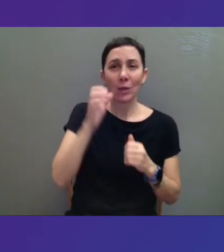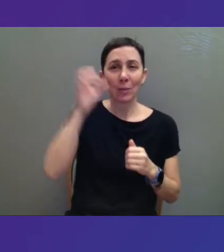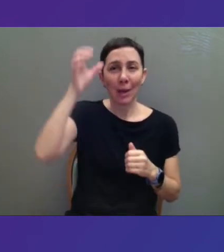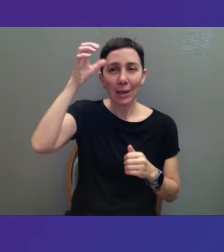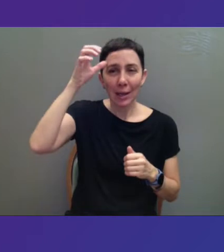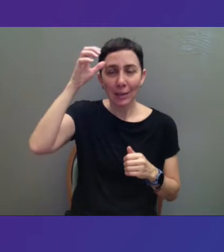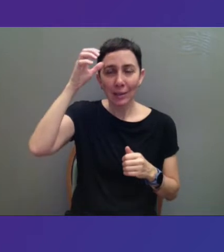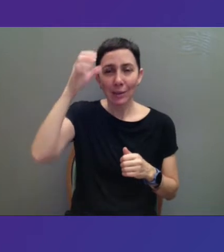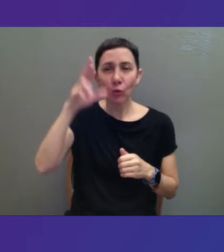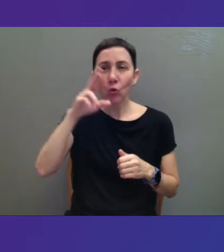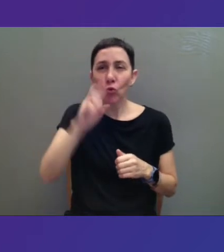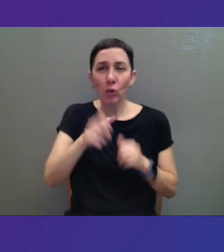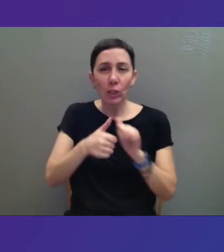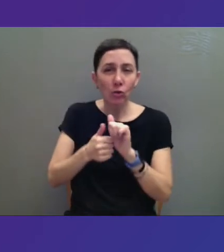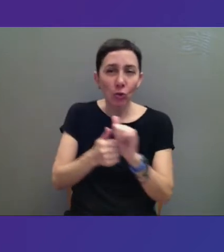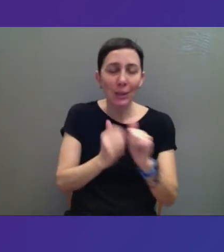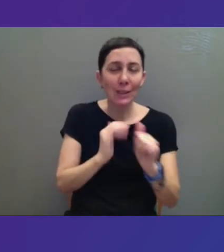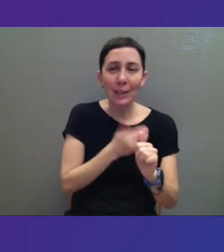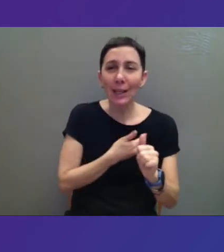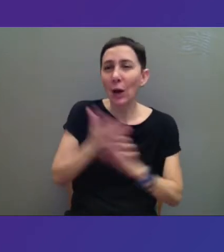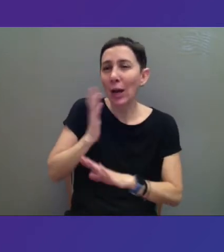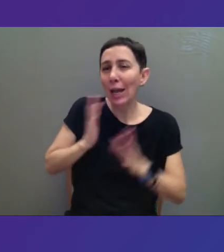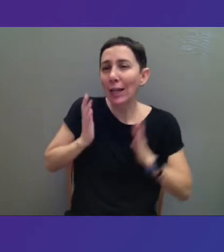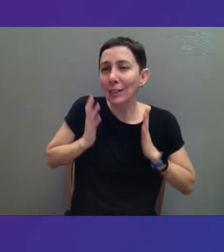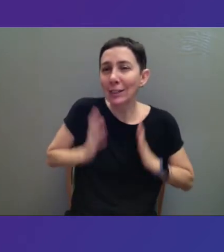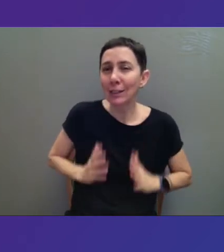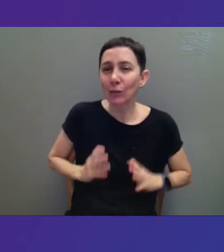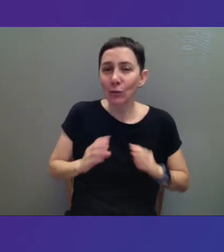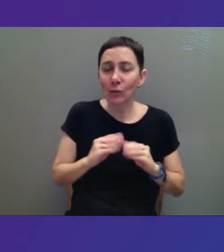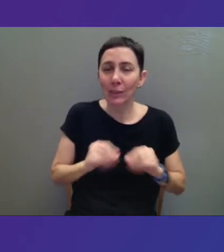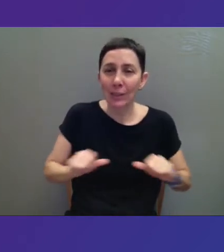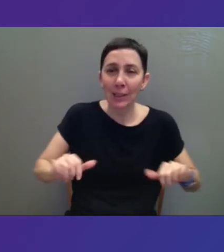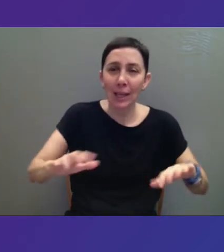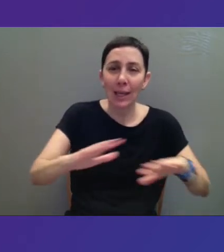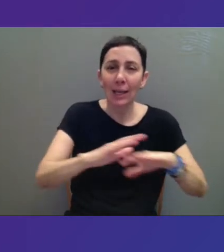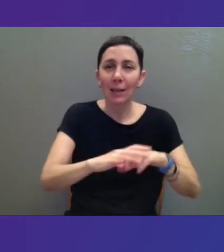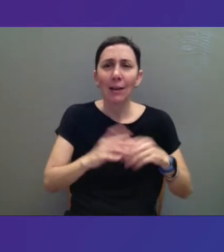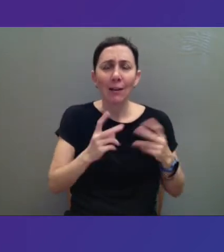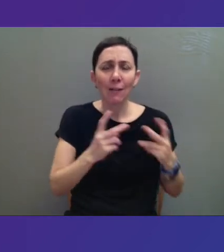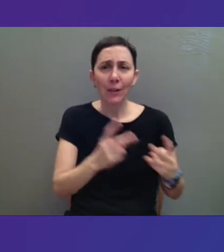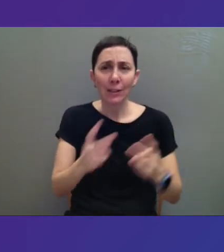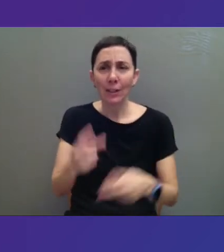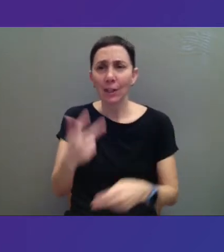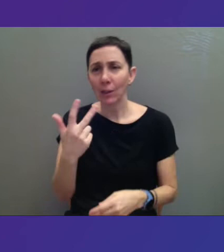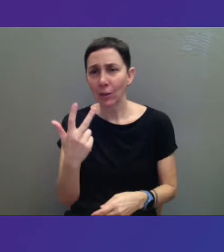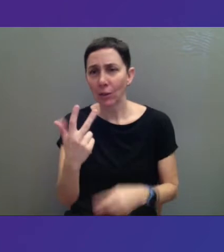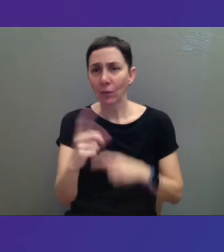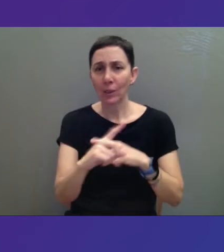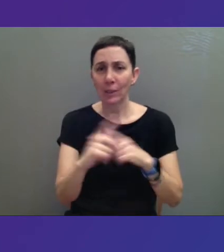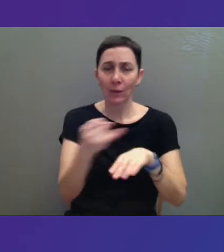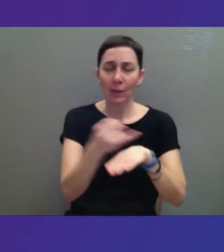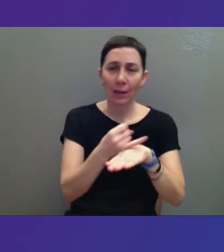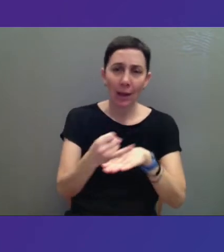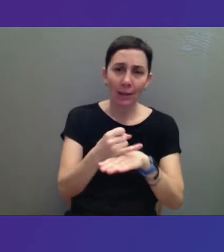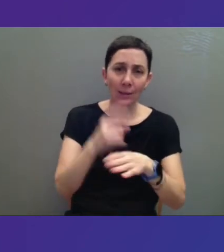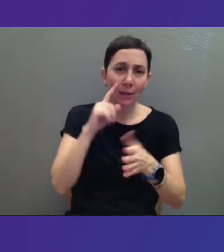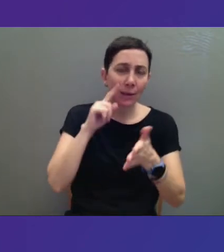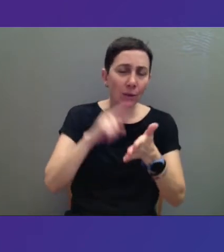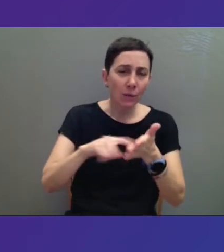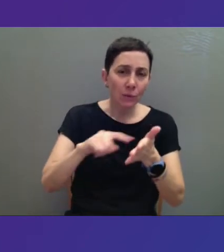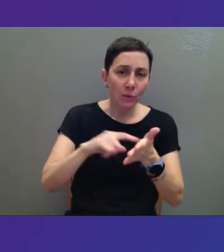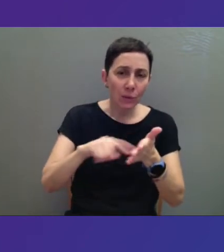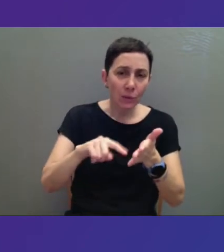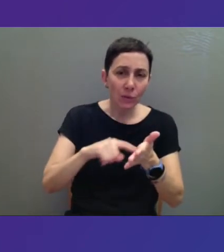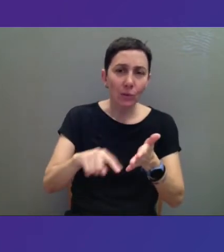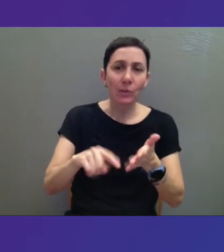lands and really going back to different islands, 3 different islands, and researching kuleana lands, or